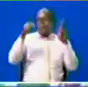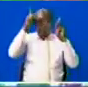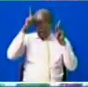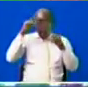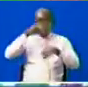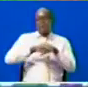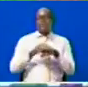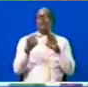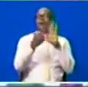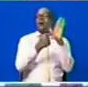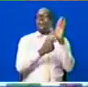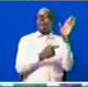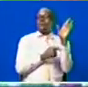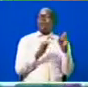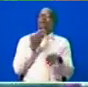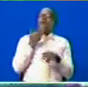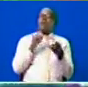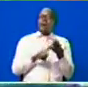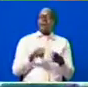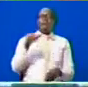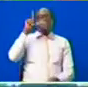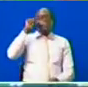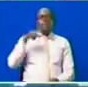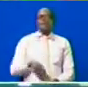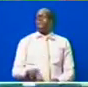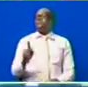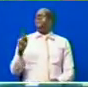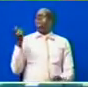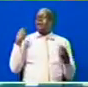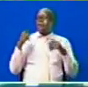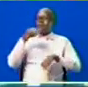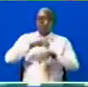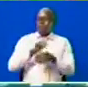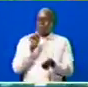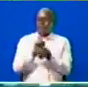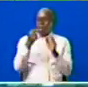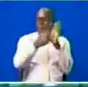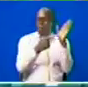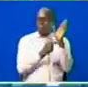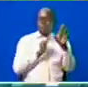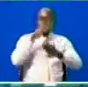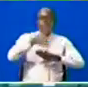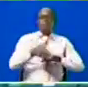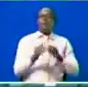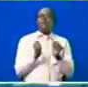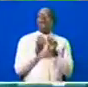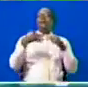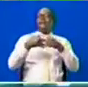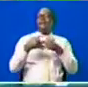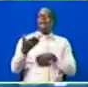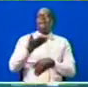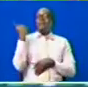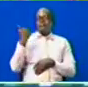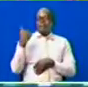AFC Leopards and Bandari. The results saw the Kericho-based team pick 11 points out of a possible 18, pitting them as the